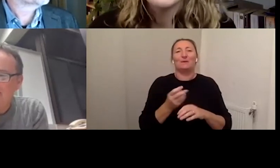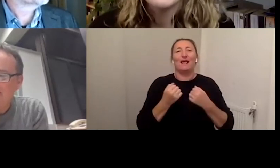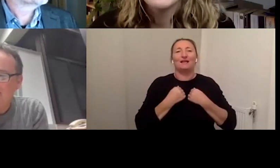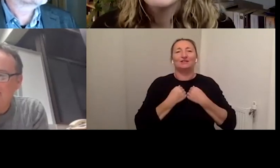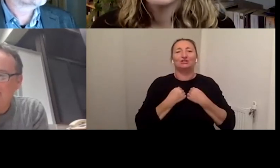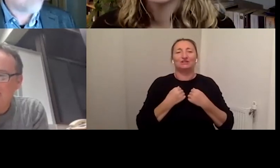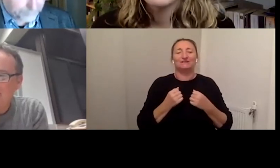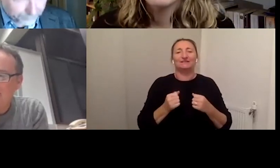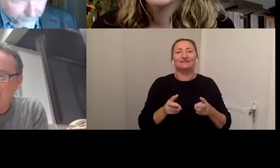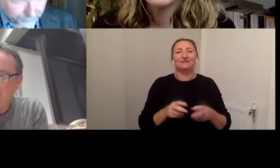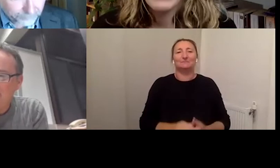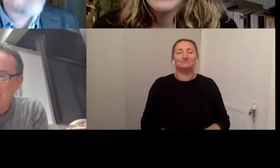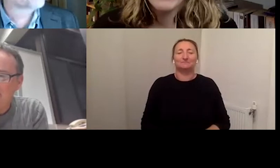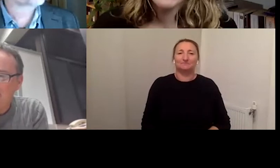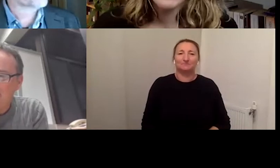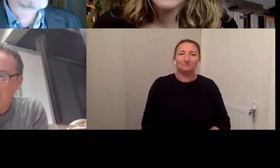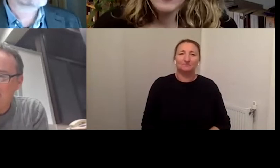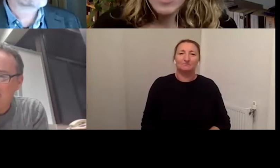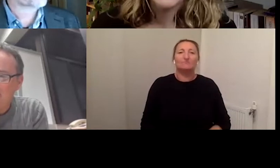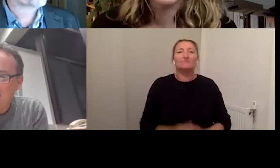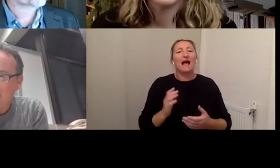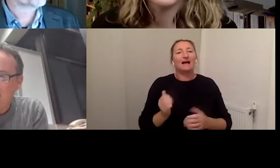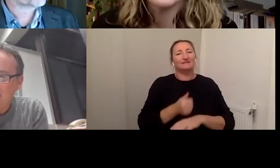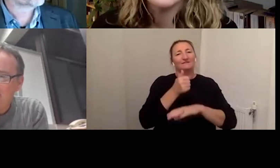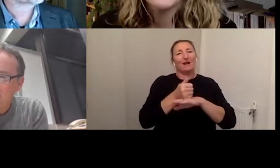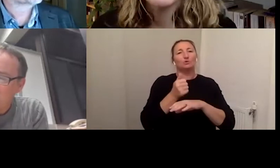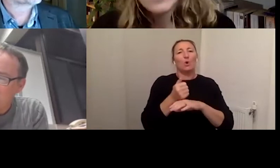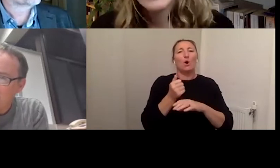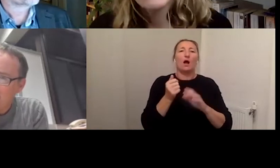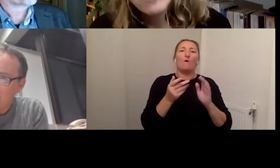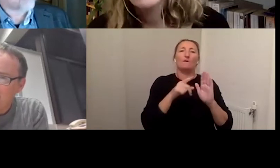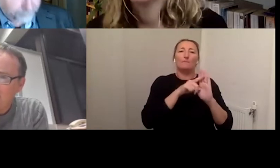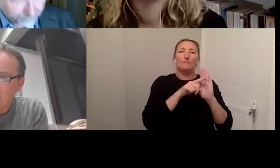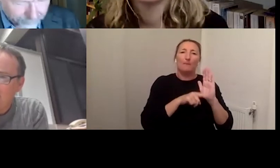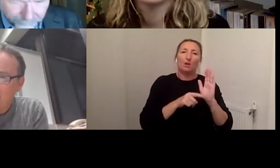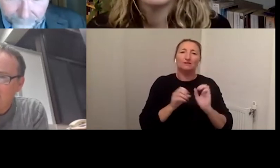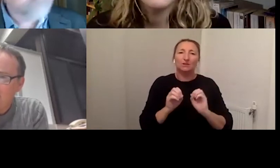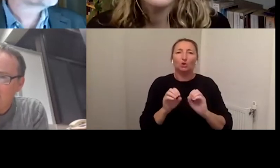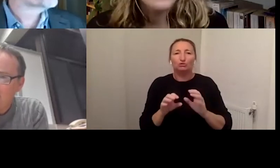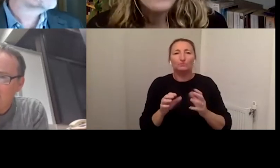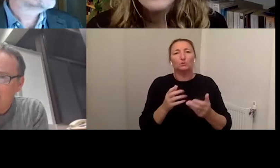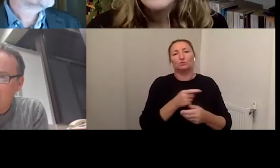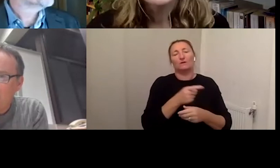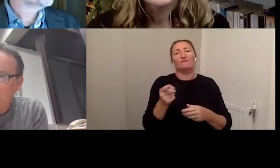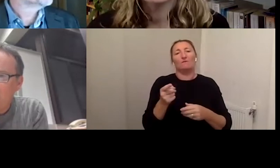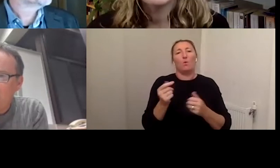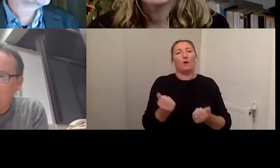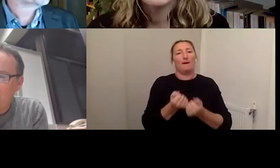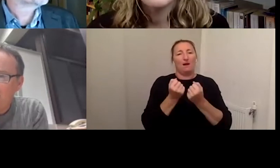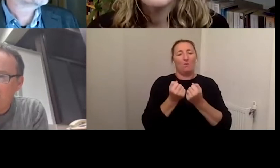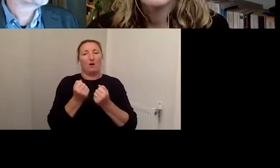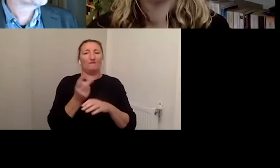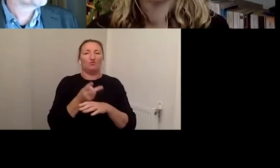he's founder of Community Power and Policy, and a policy contributor to the European policy on renewable energy and community power. So tell us